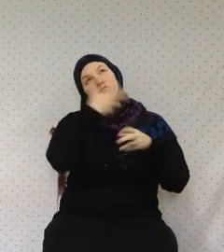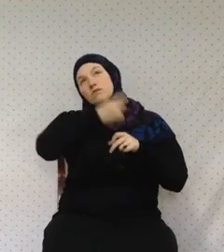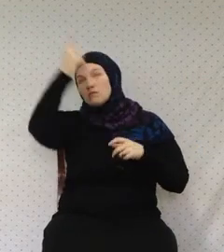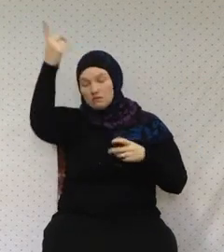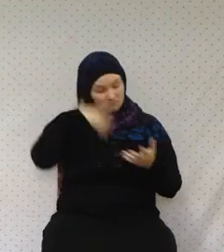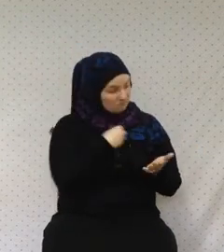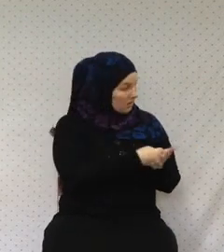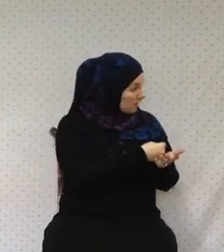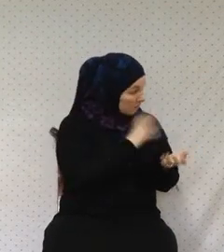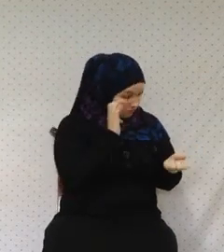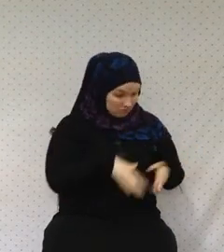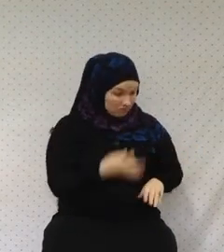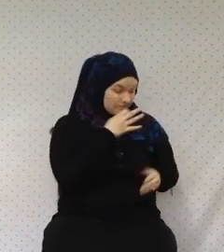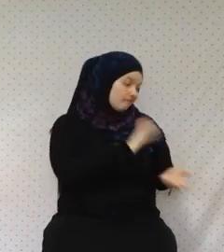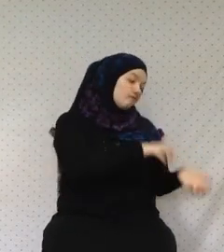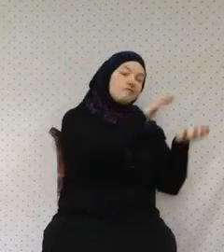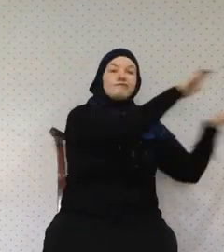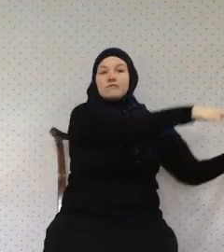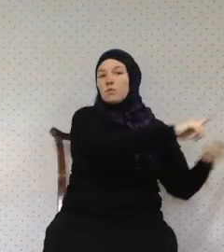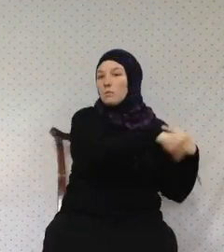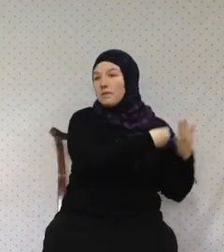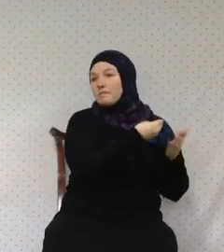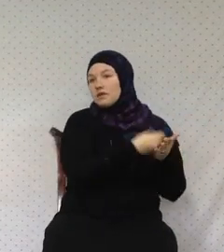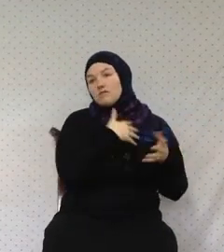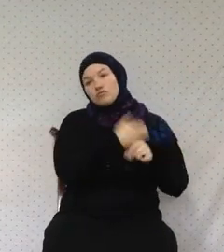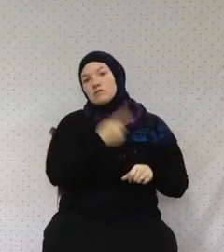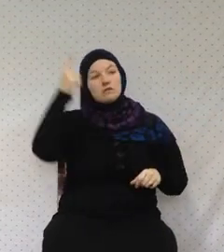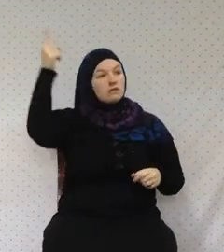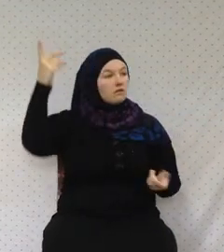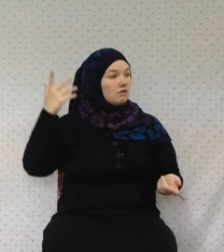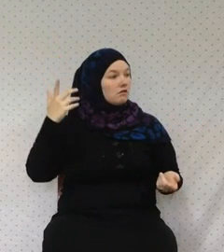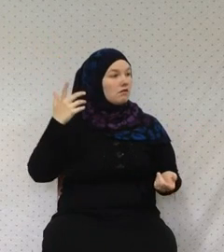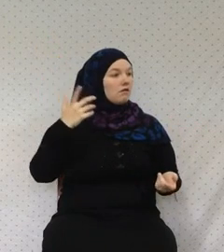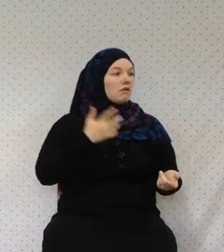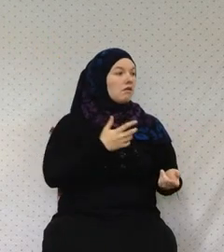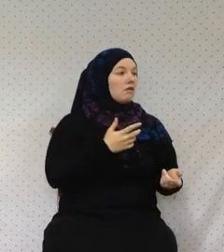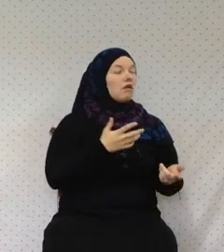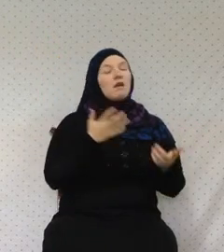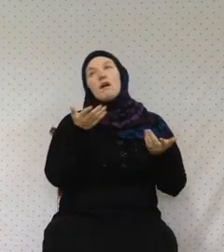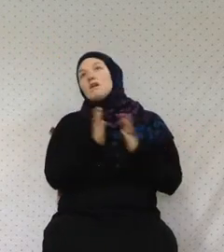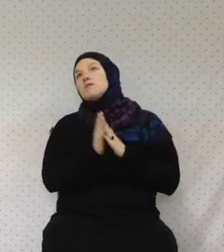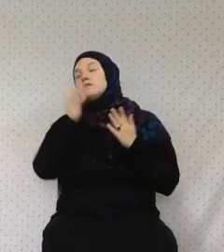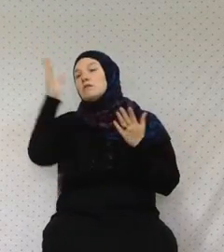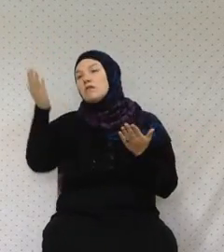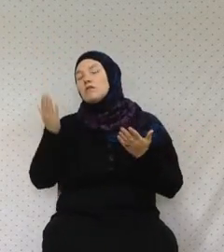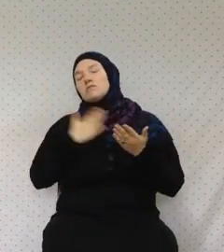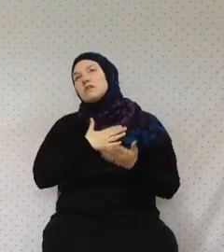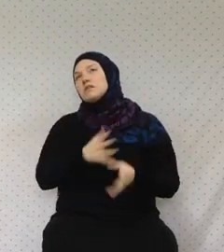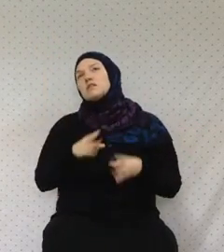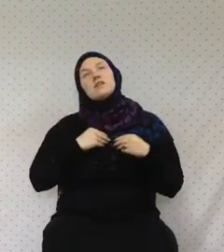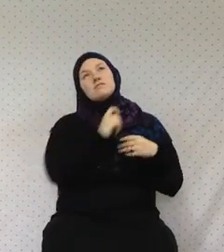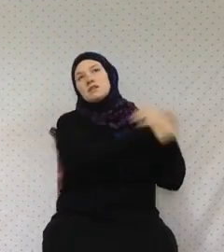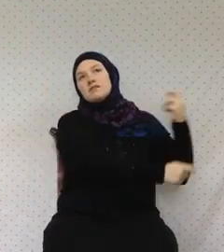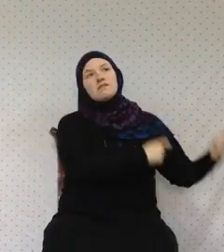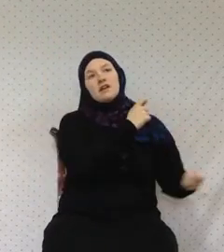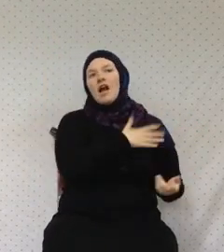Allah." Listen to this. "I trusted Allah and I kept giving and I kept asking Allah to accept my